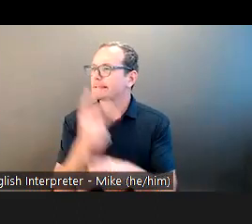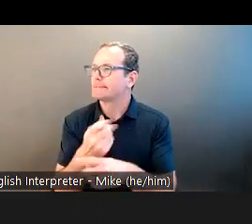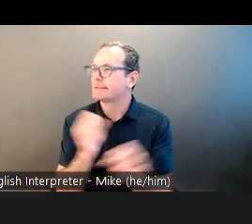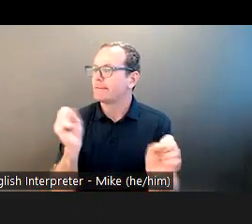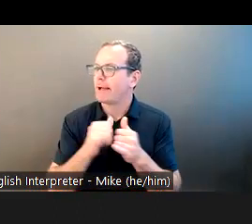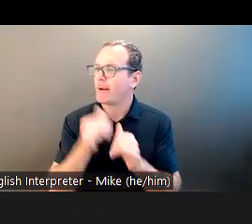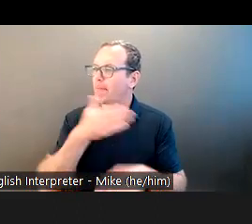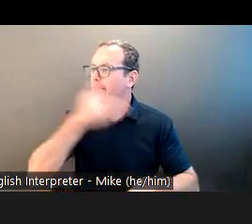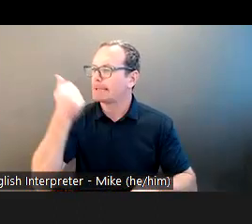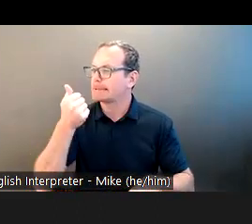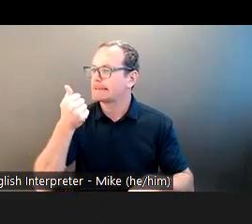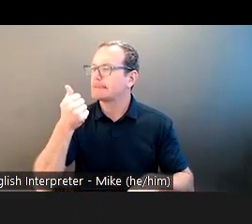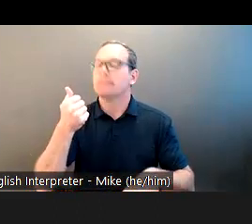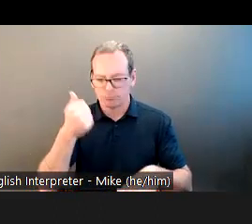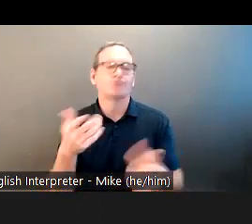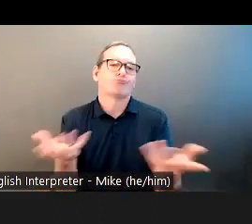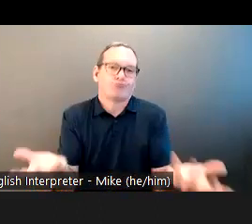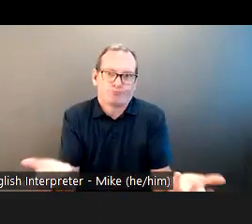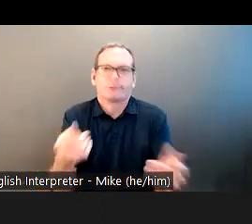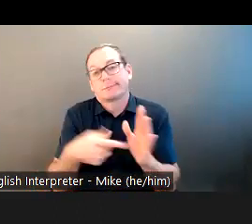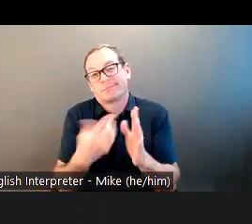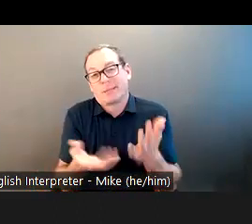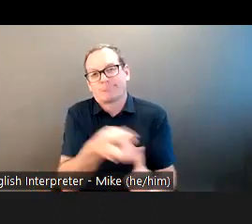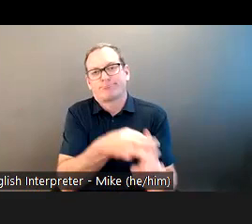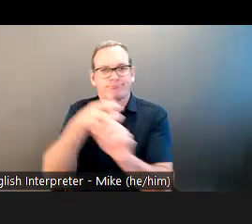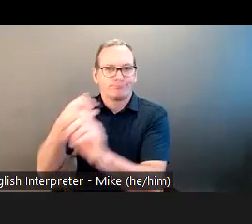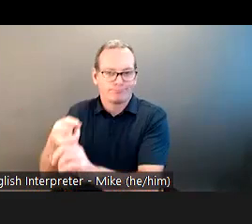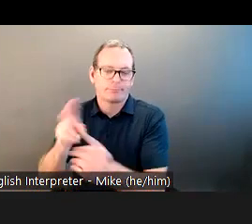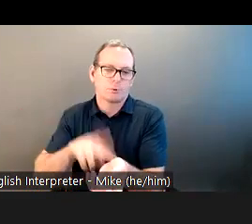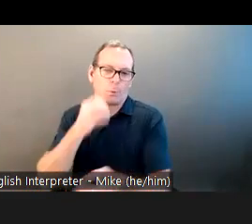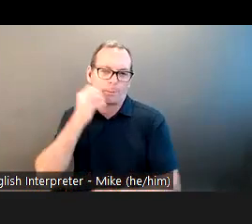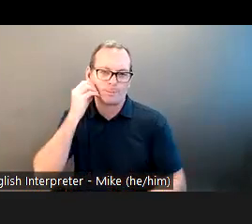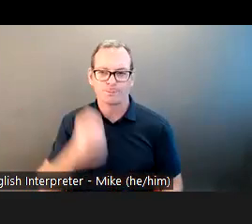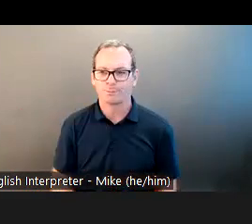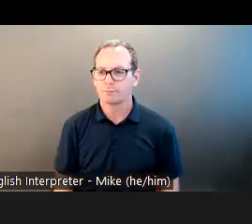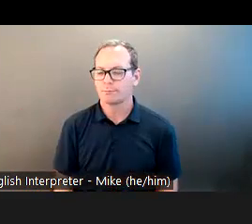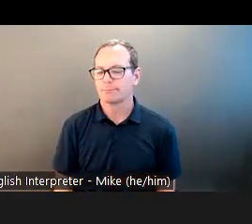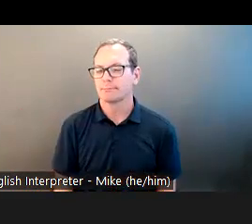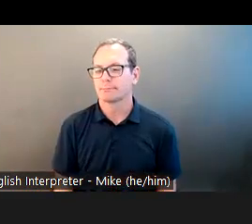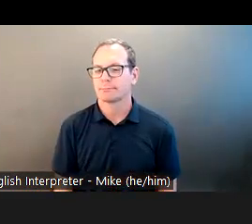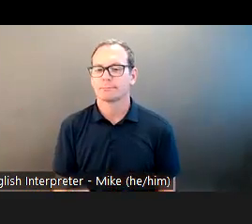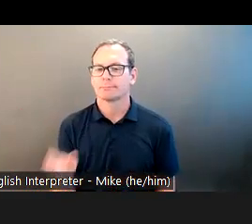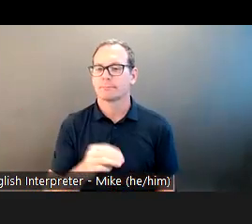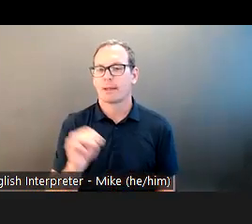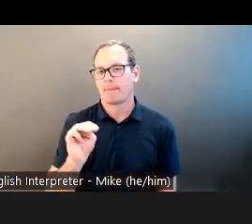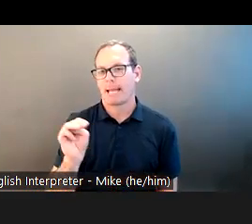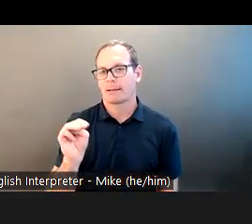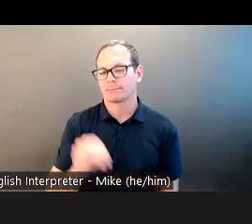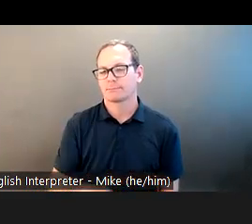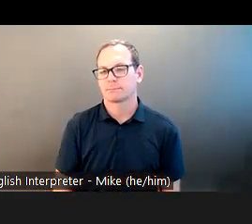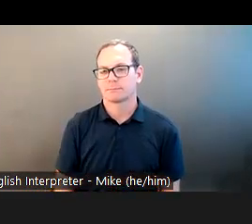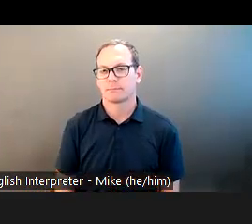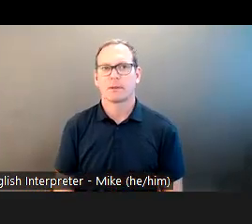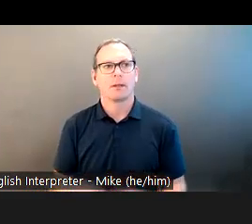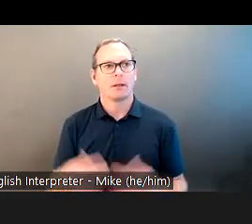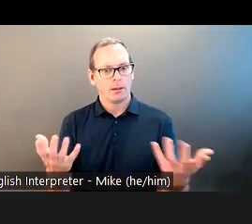And so when we're looking at then who can be your attorney, right? Who can you actually pick for this role? Really what it comes down to